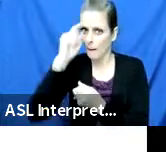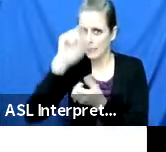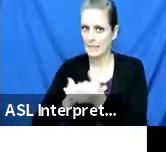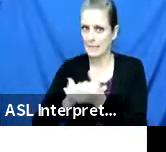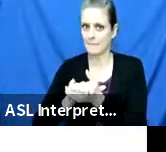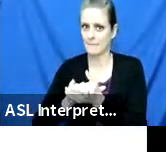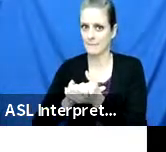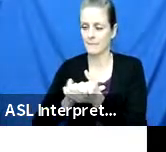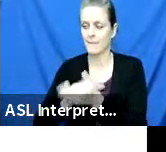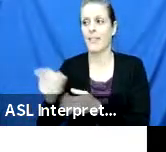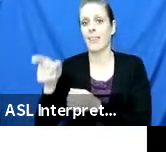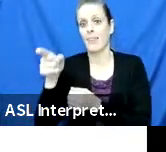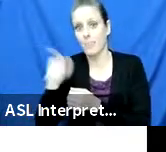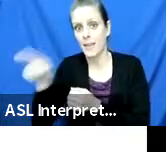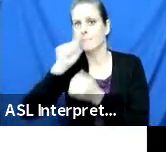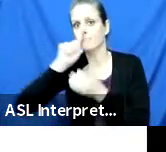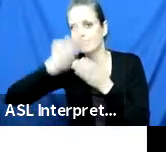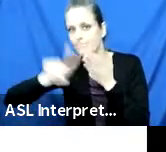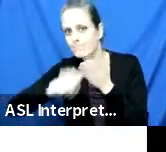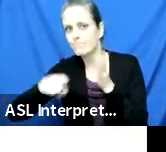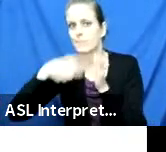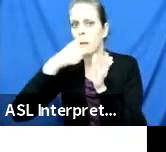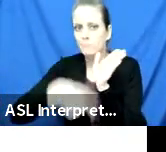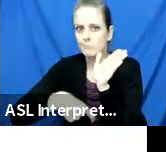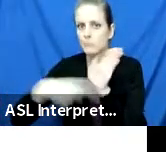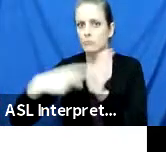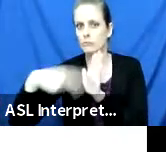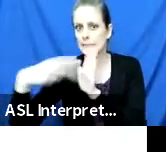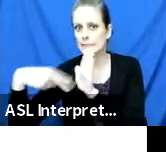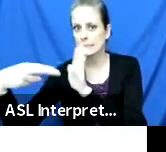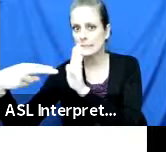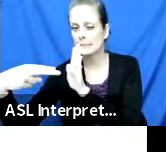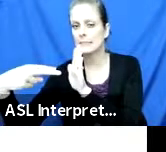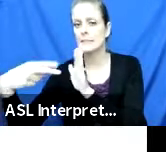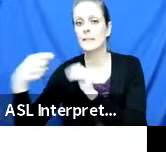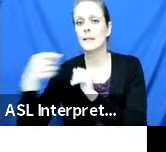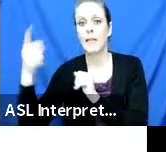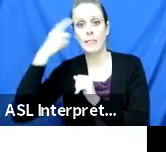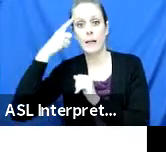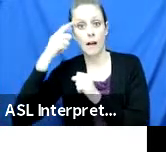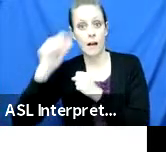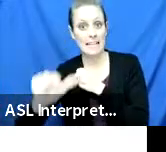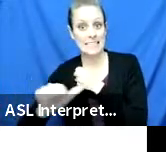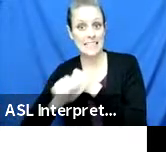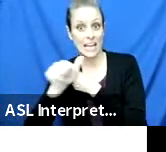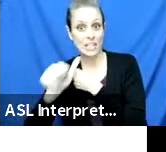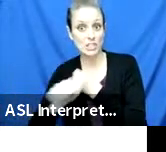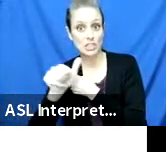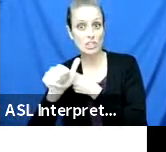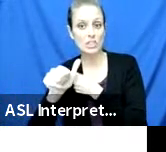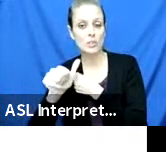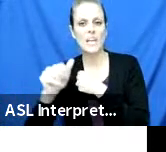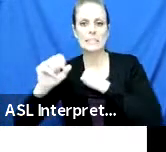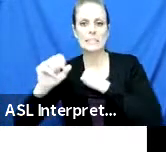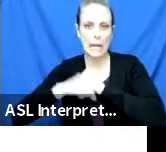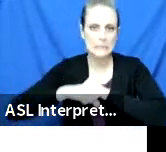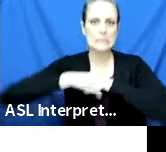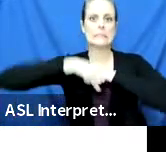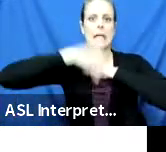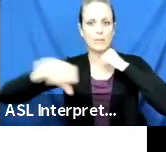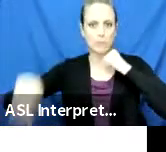doing research and reading about it. And some of them thought that the danger had been exaggerated, and